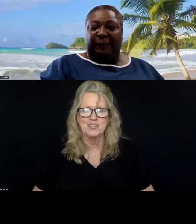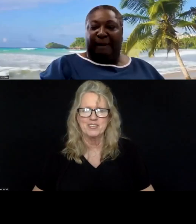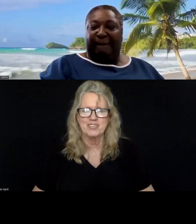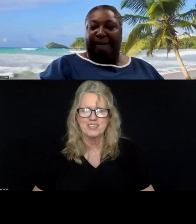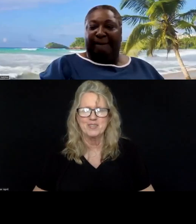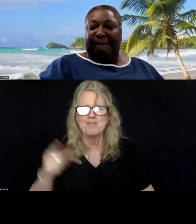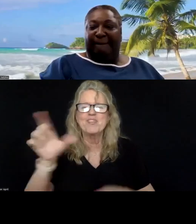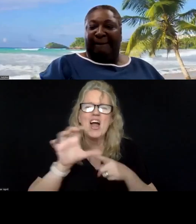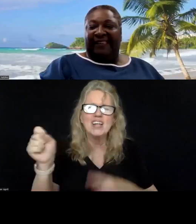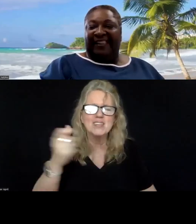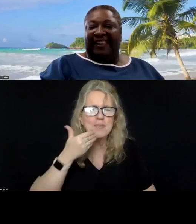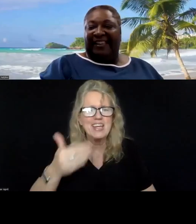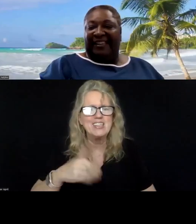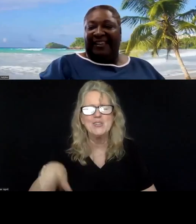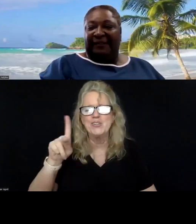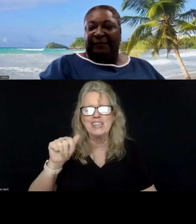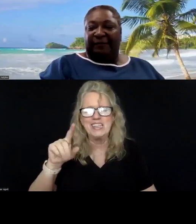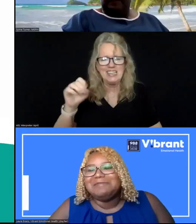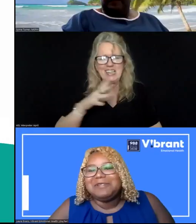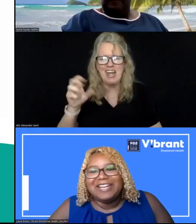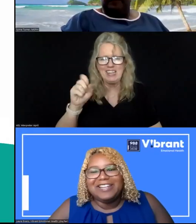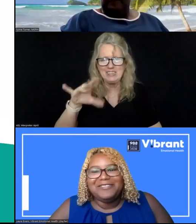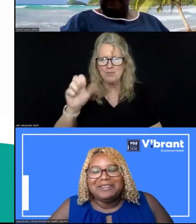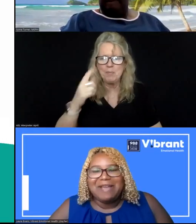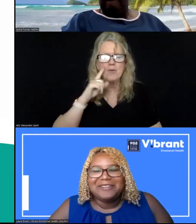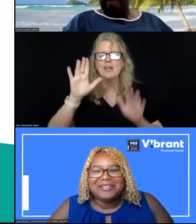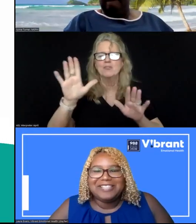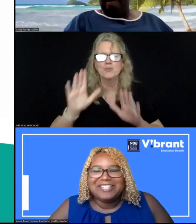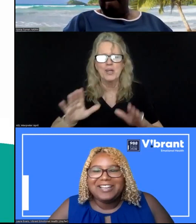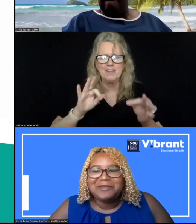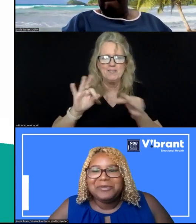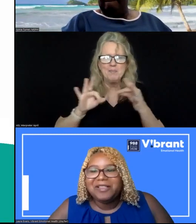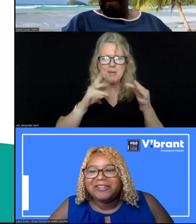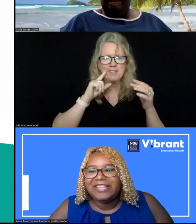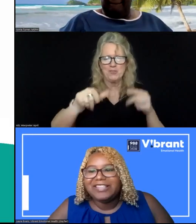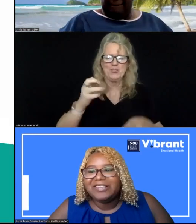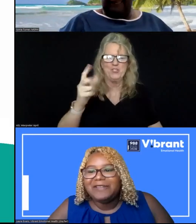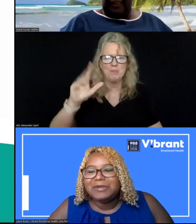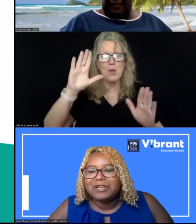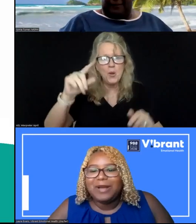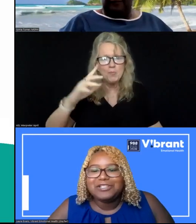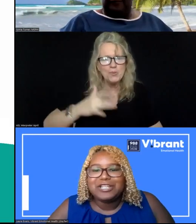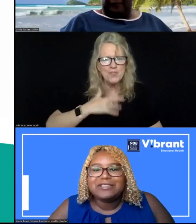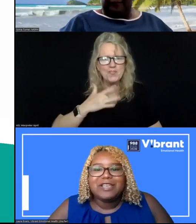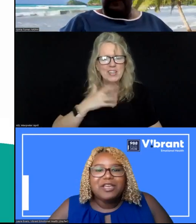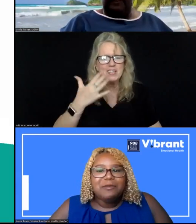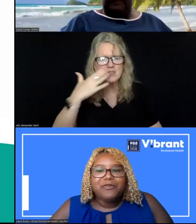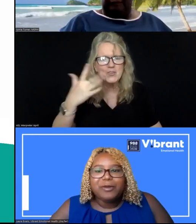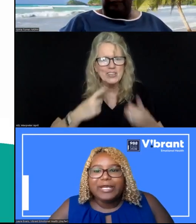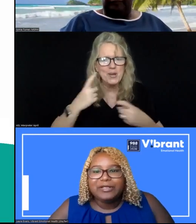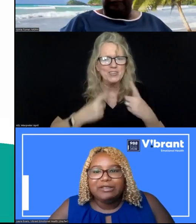Awesome. Well, thank you, Katie and Sylvia. We've got some great feedback for you in the chat. I hope you all are feeling the love, some good